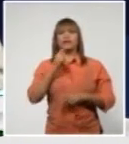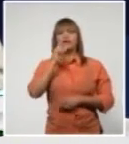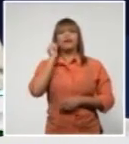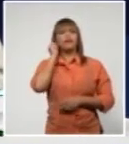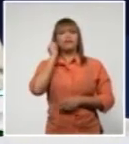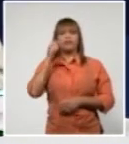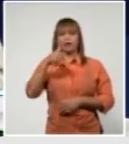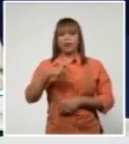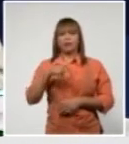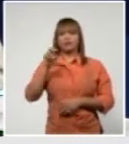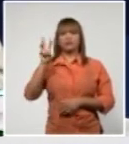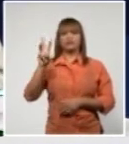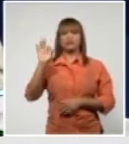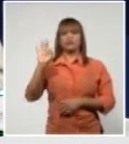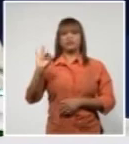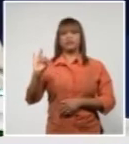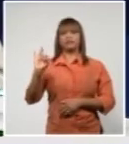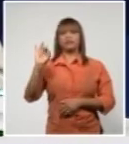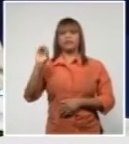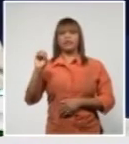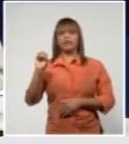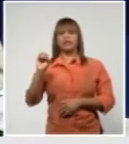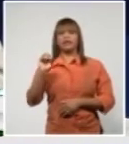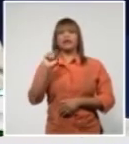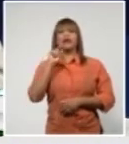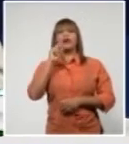307 in the Manuel Fajardo Hospital,